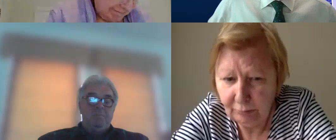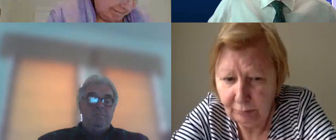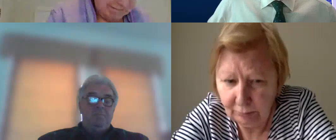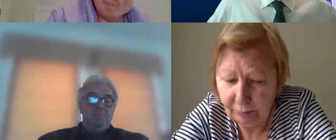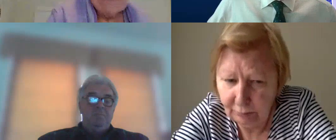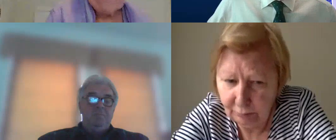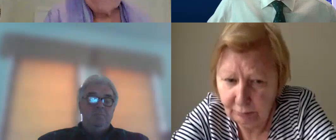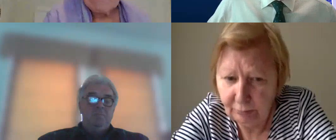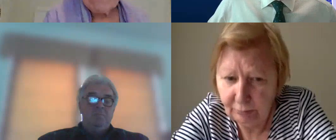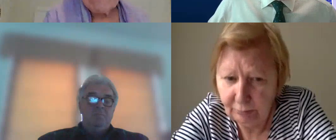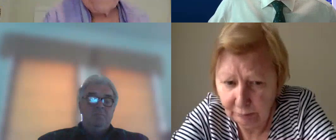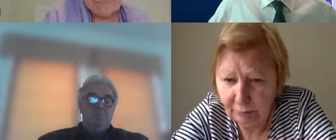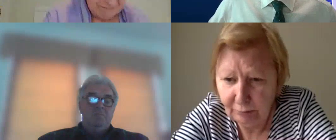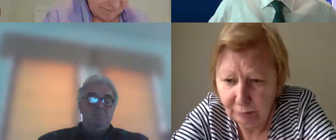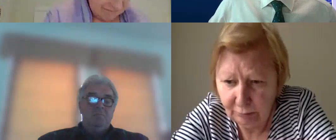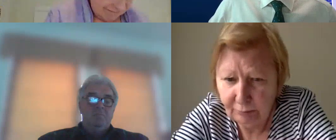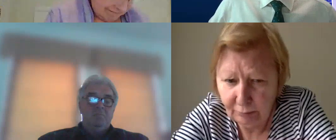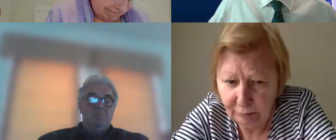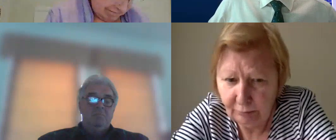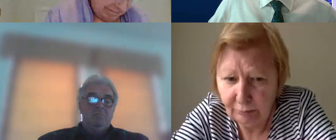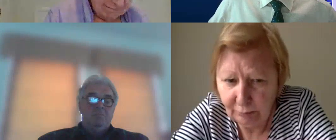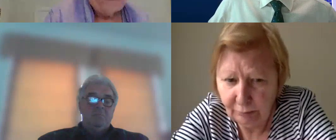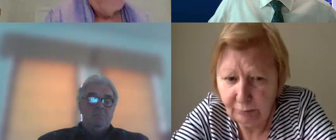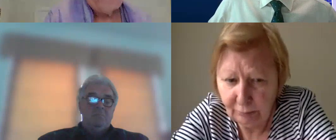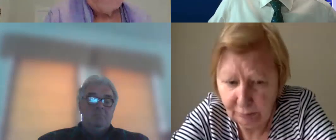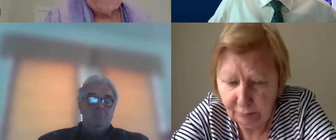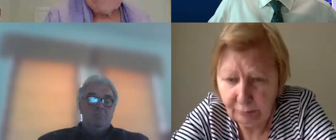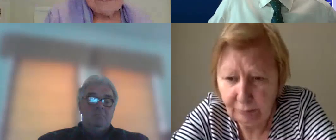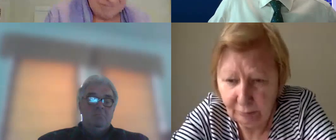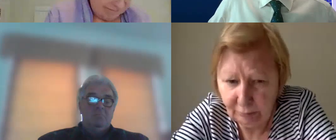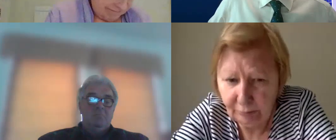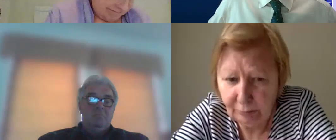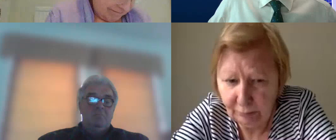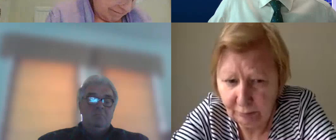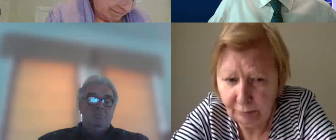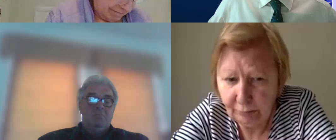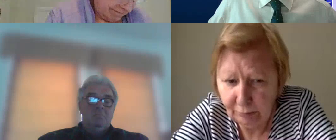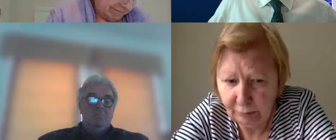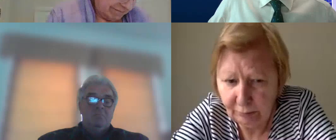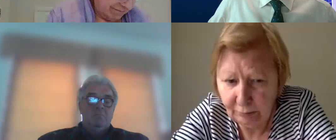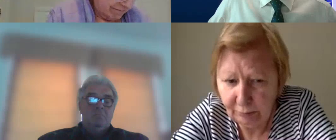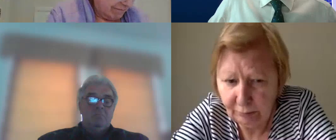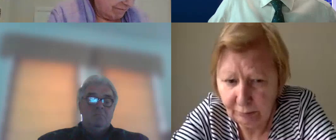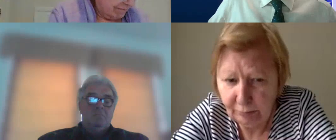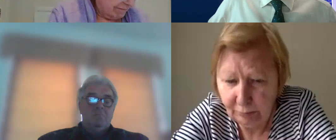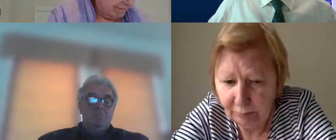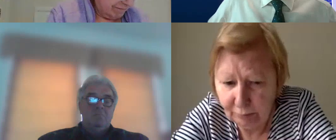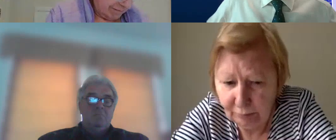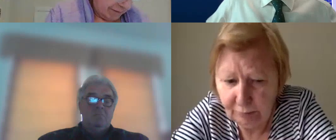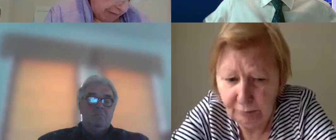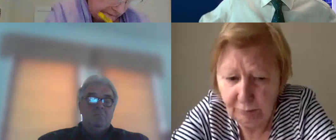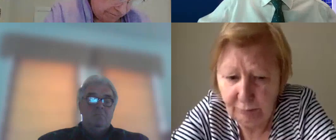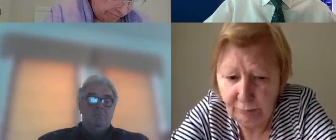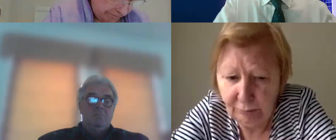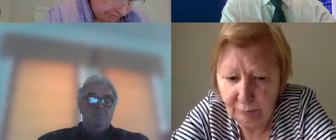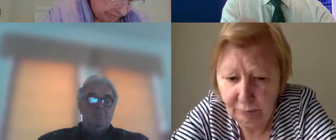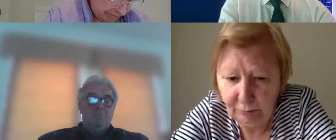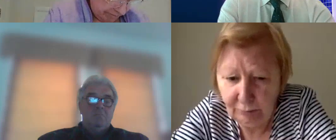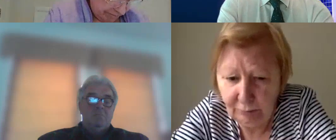So if you're able to print out, scan it, sign it, and then scan it to us, then we would accept that. But a form without a signature.